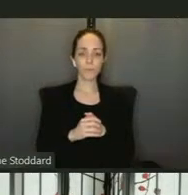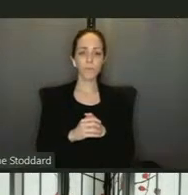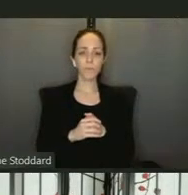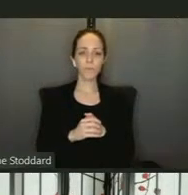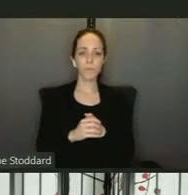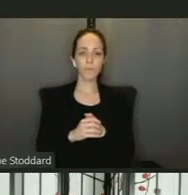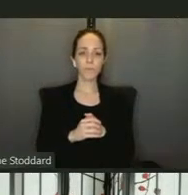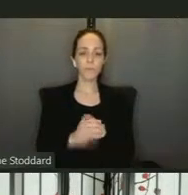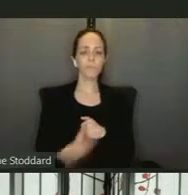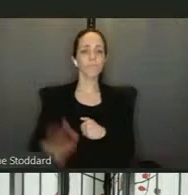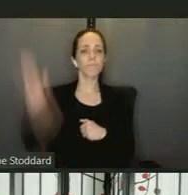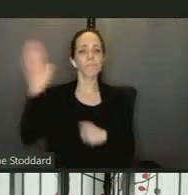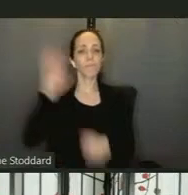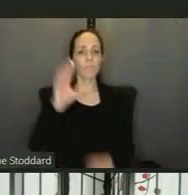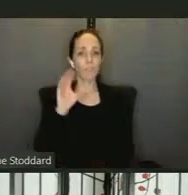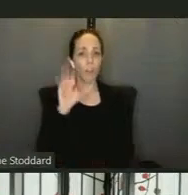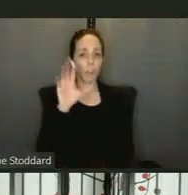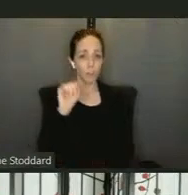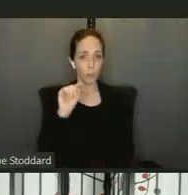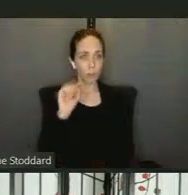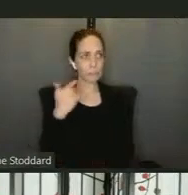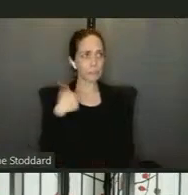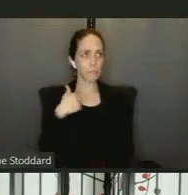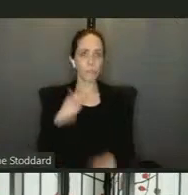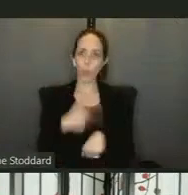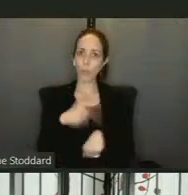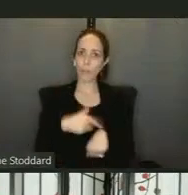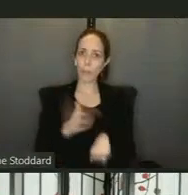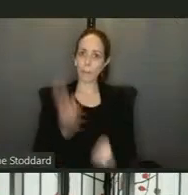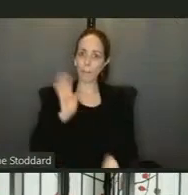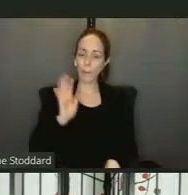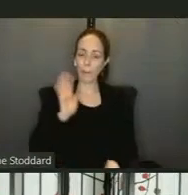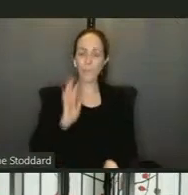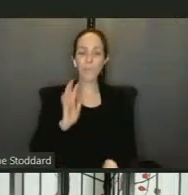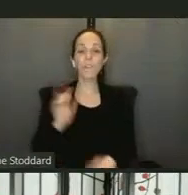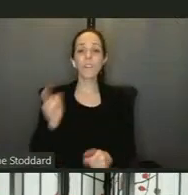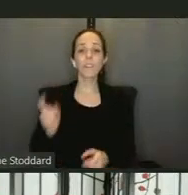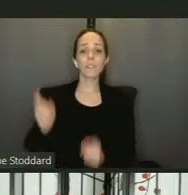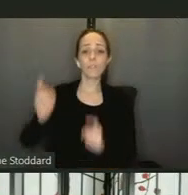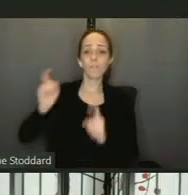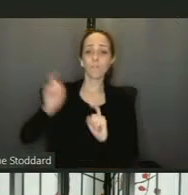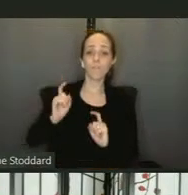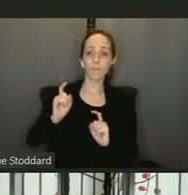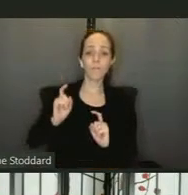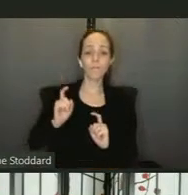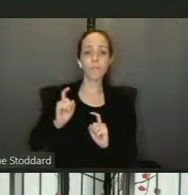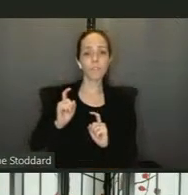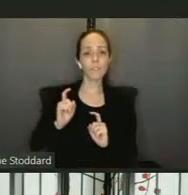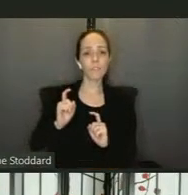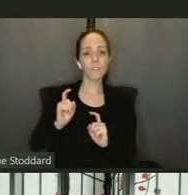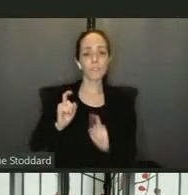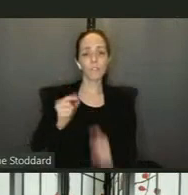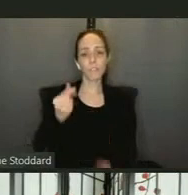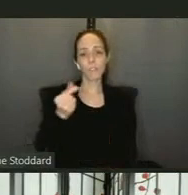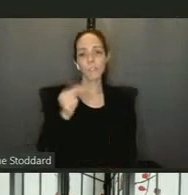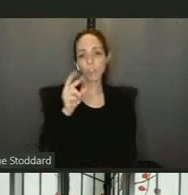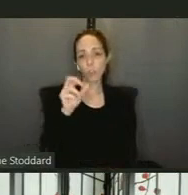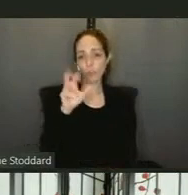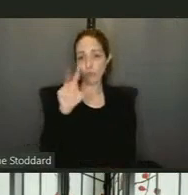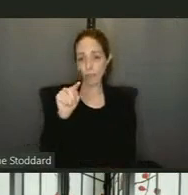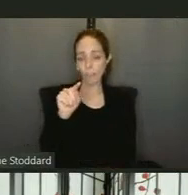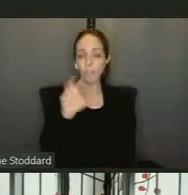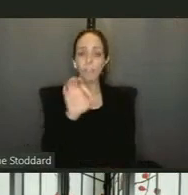Back in October, which seemed a long time ago, we were awarded as part of our REACH grant of a flu